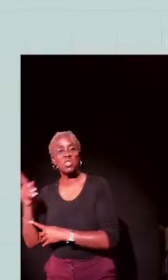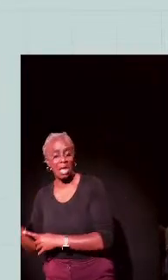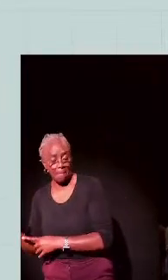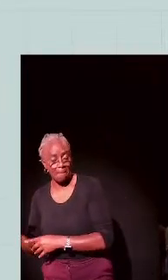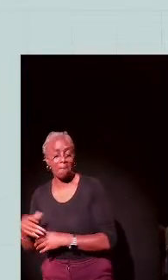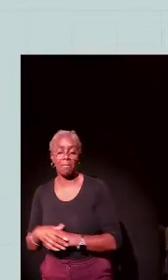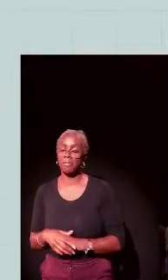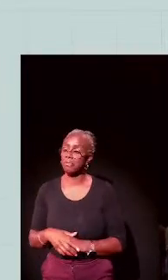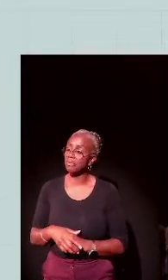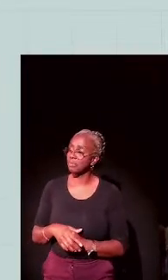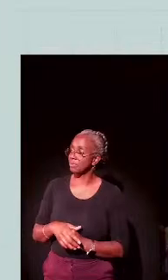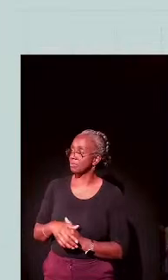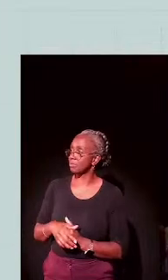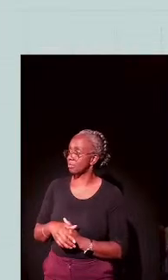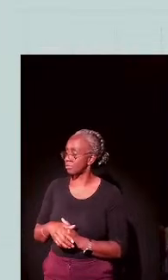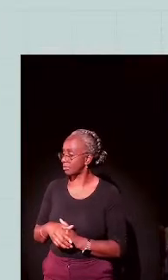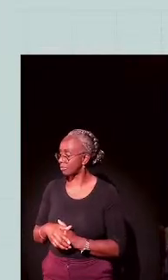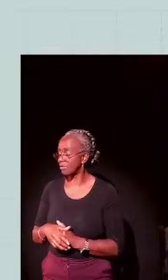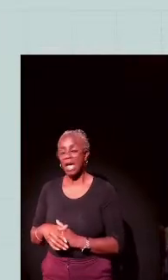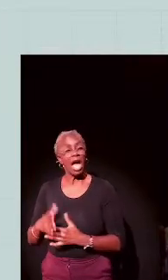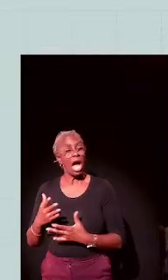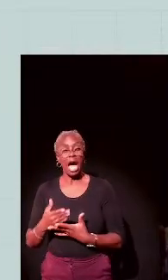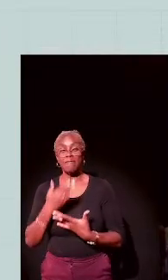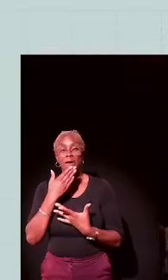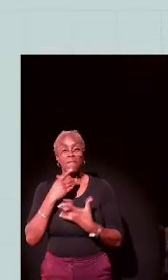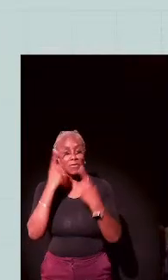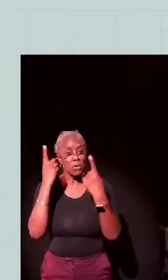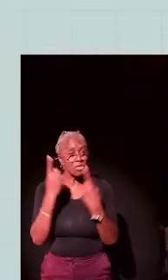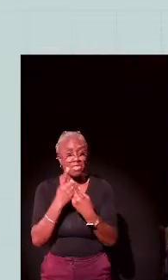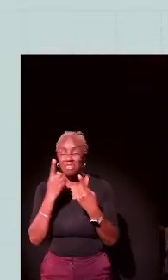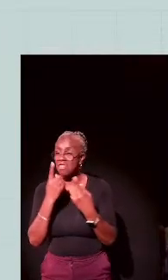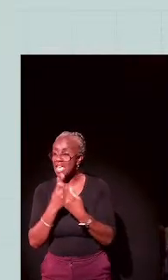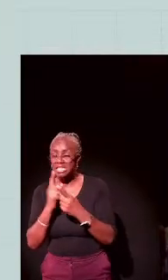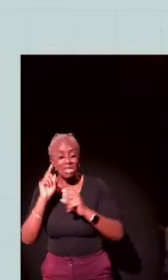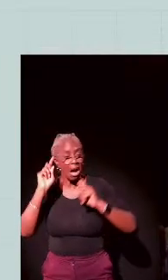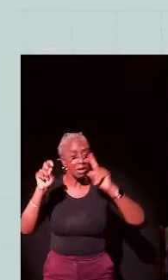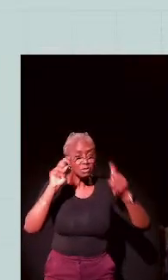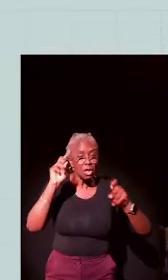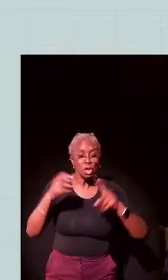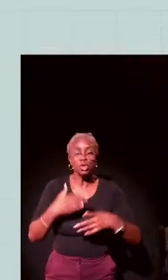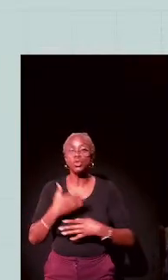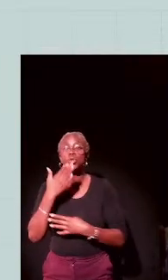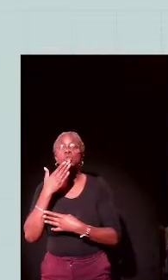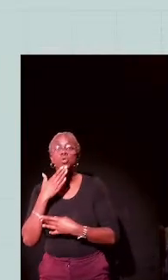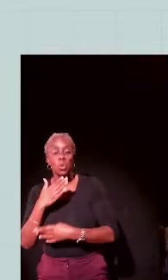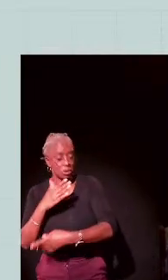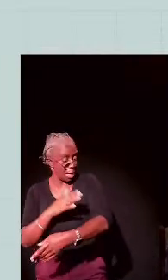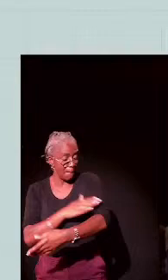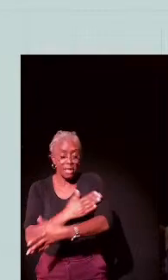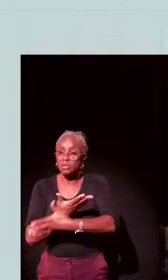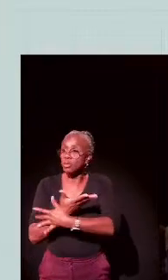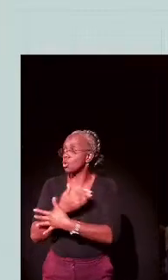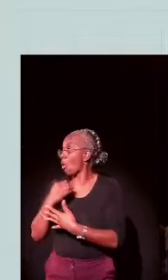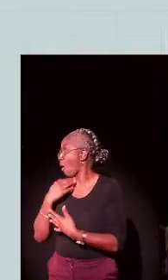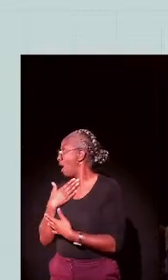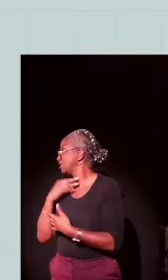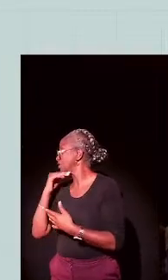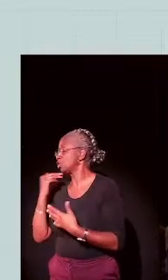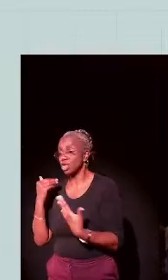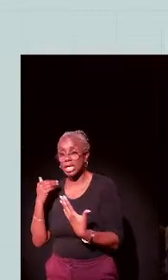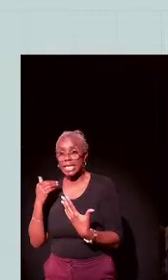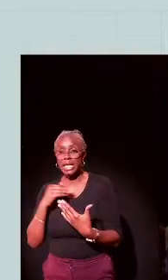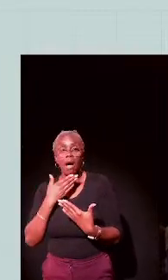controller. I looked at quite a few things. Could you use facial gestures? Could you use your muscles under your chin? There's now